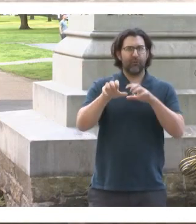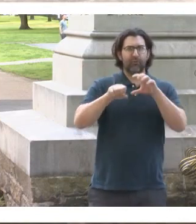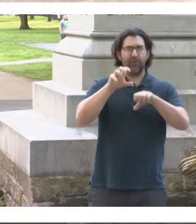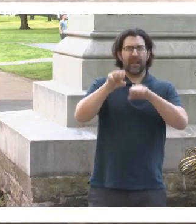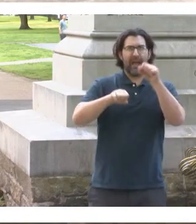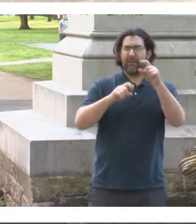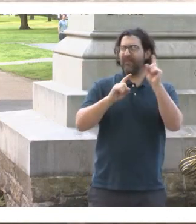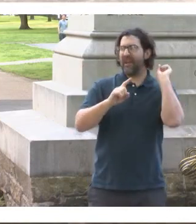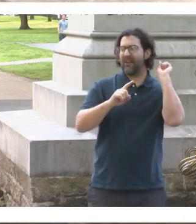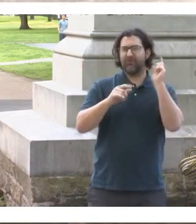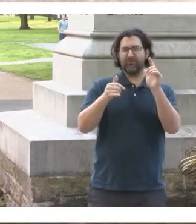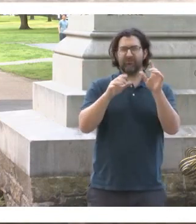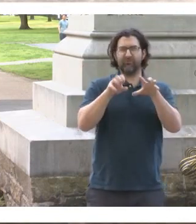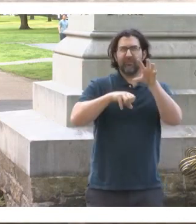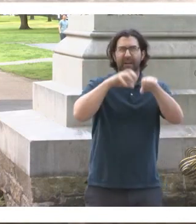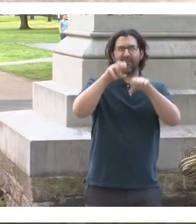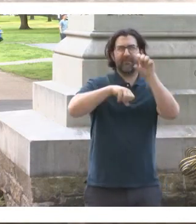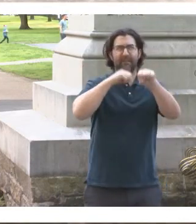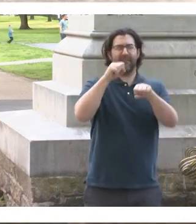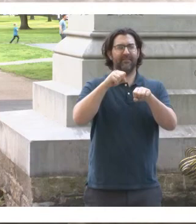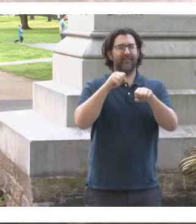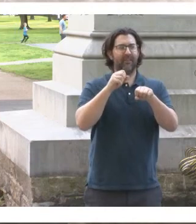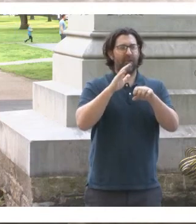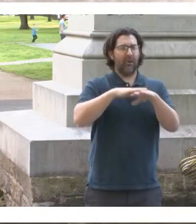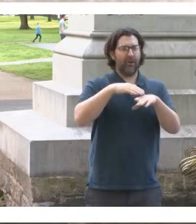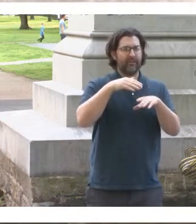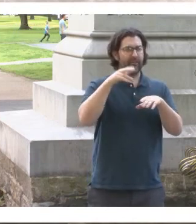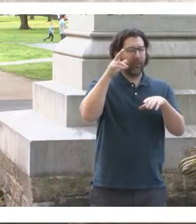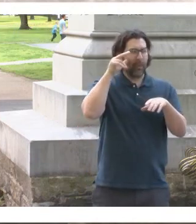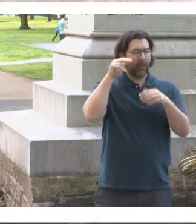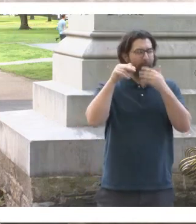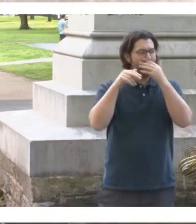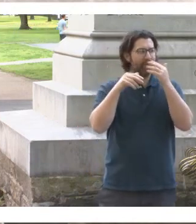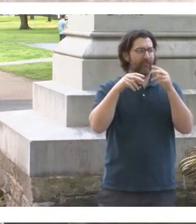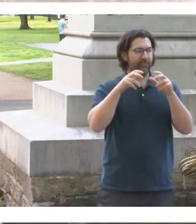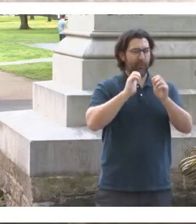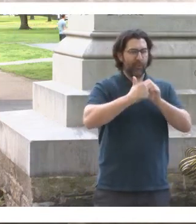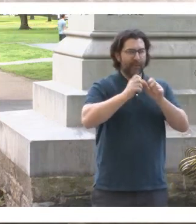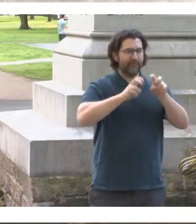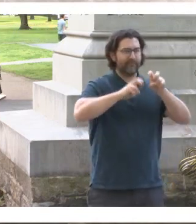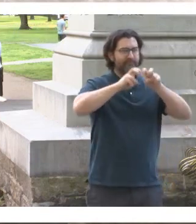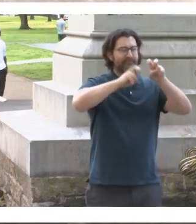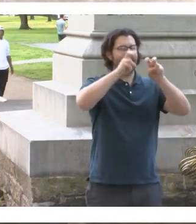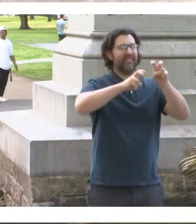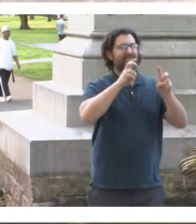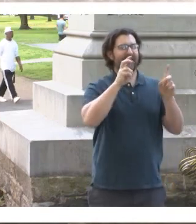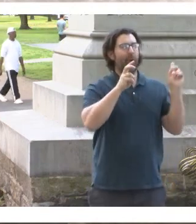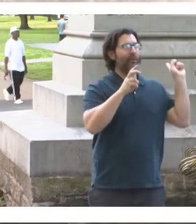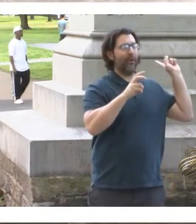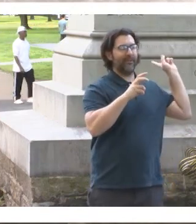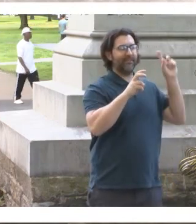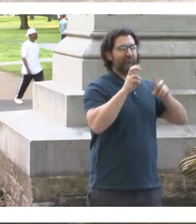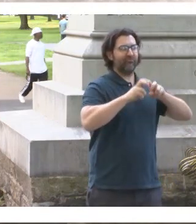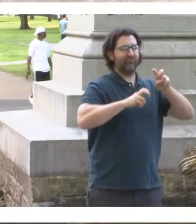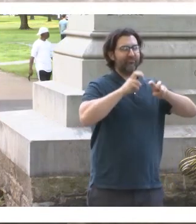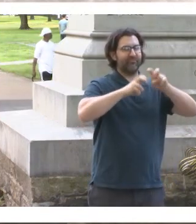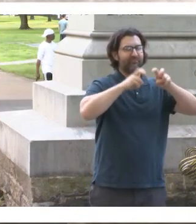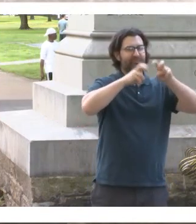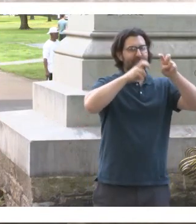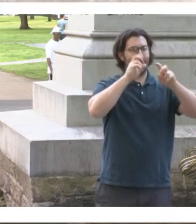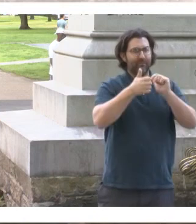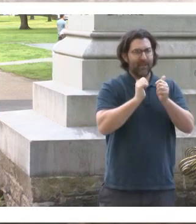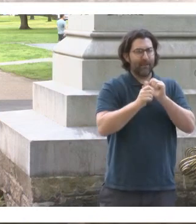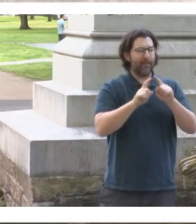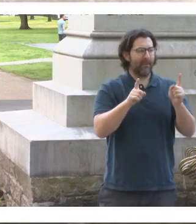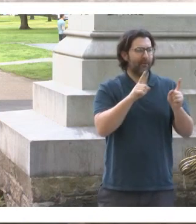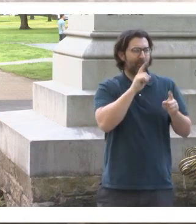this thing to get on the to get on the horse, right? And see who could be the first to do that. So those are the kinds of things that we did. But